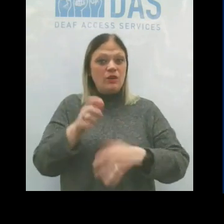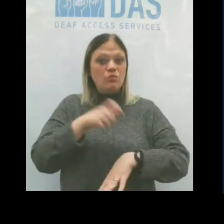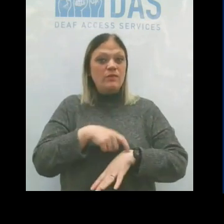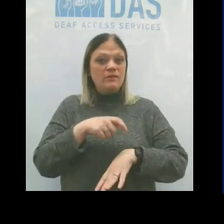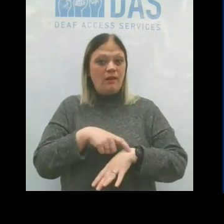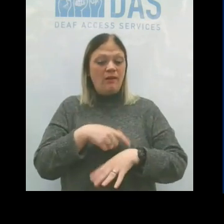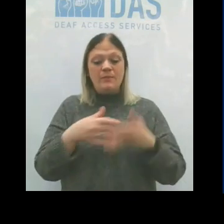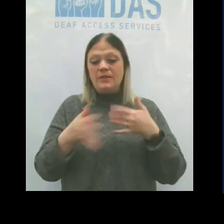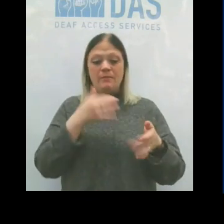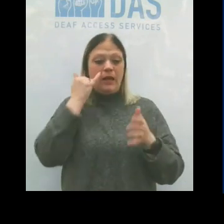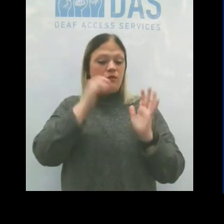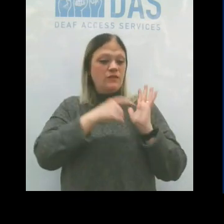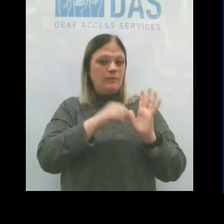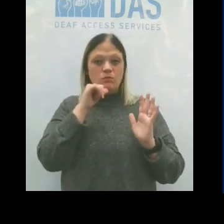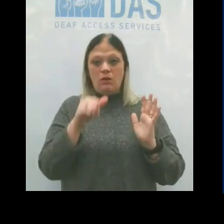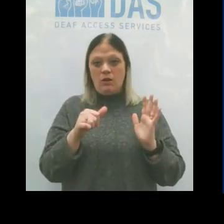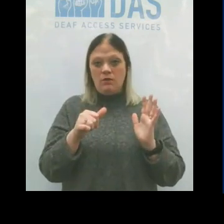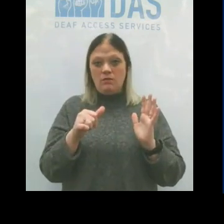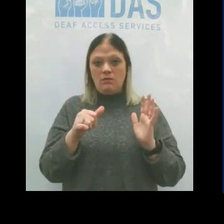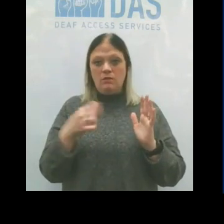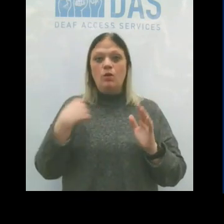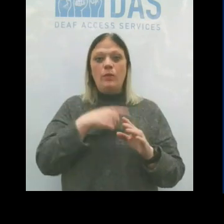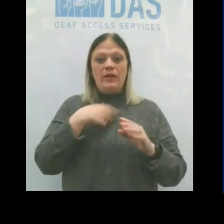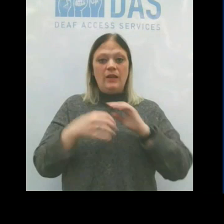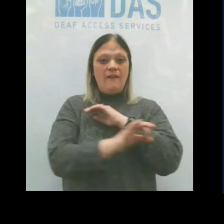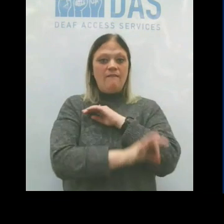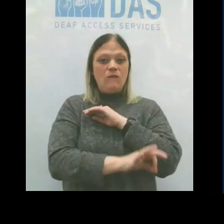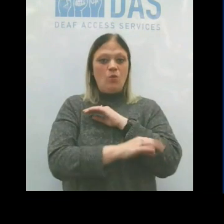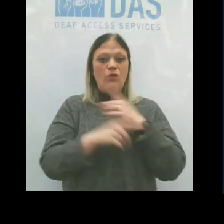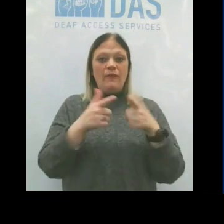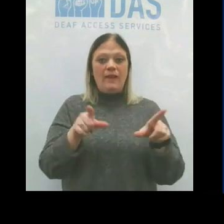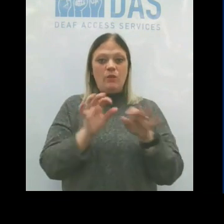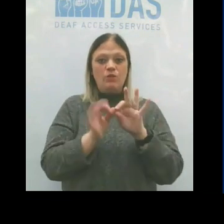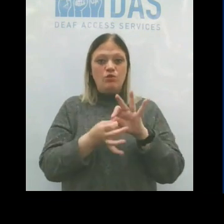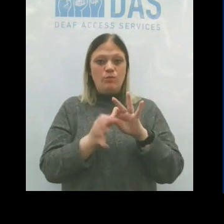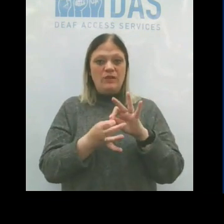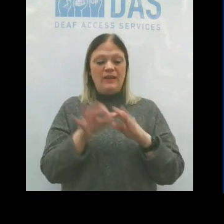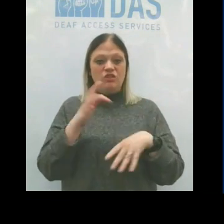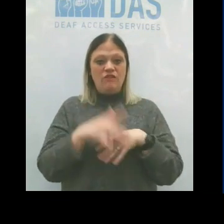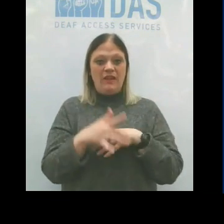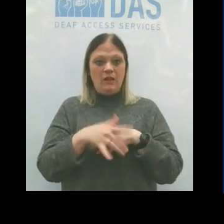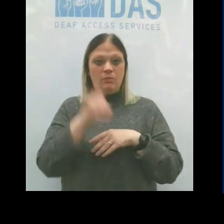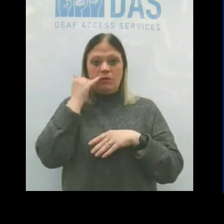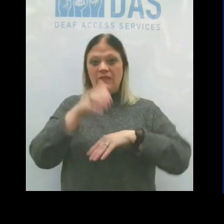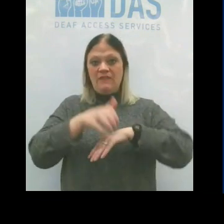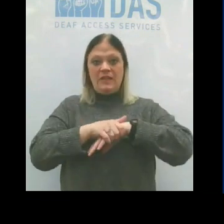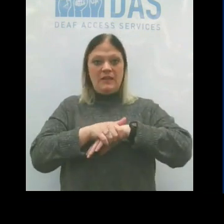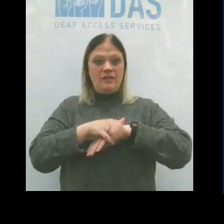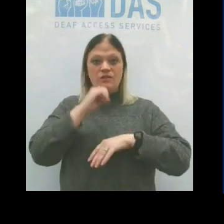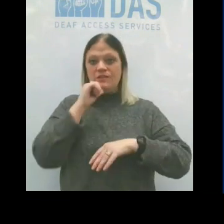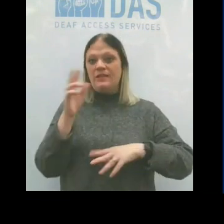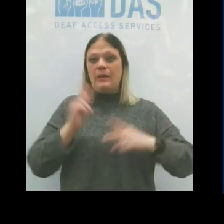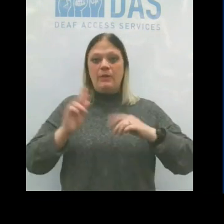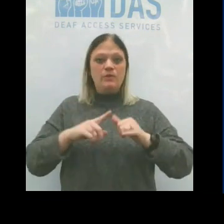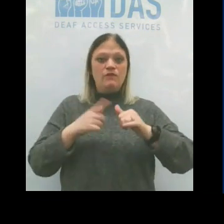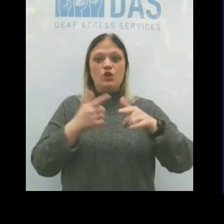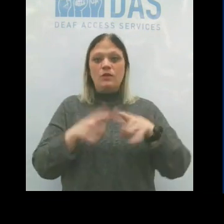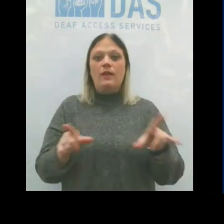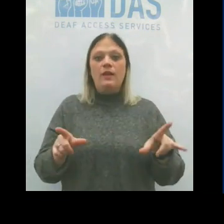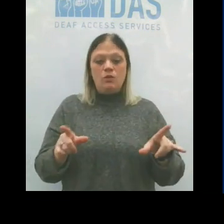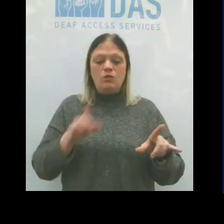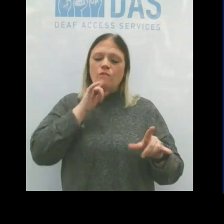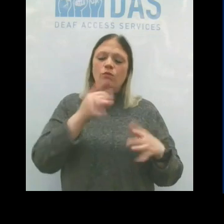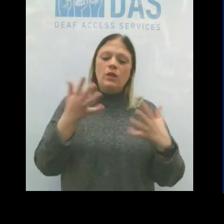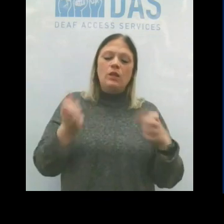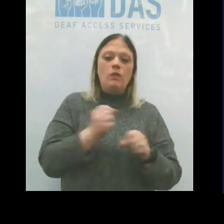any symptoms. We do have foreign language interpretation available if English is not people's first language. We just really